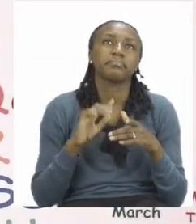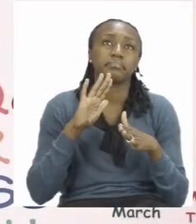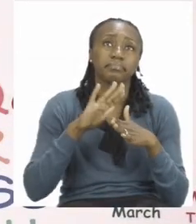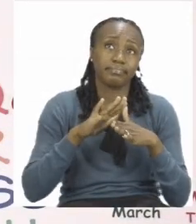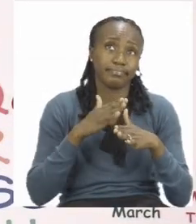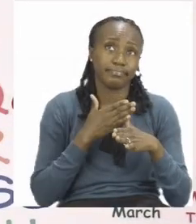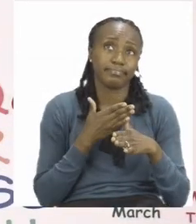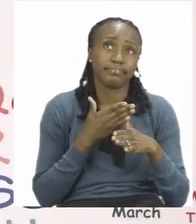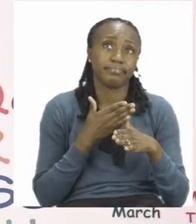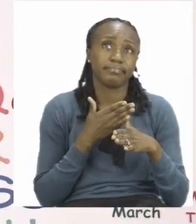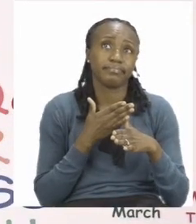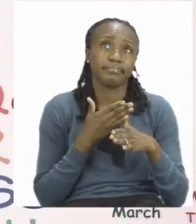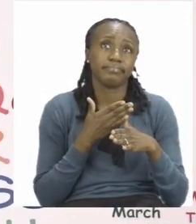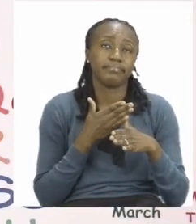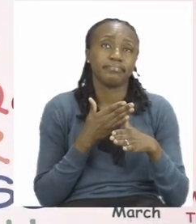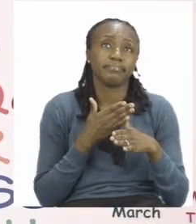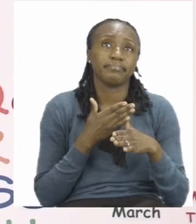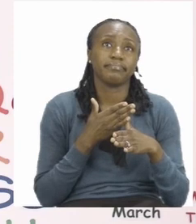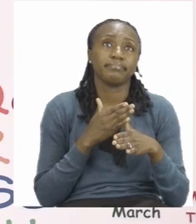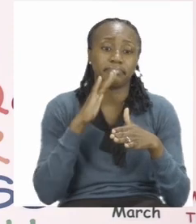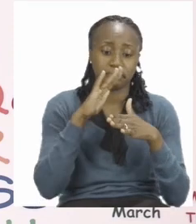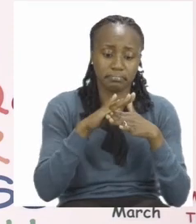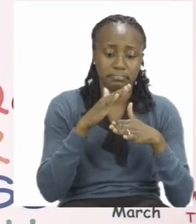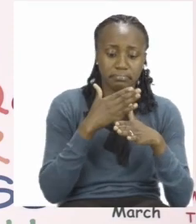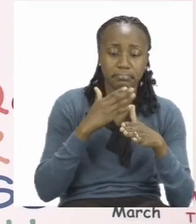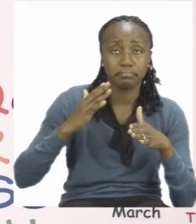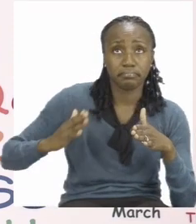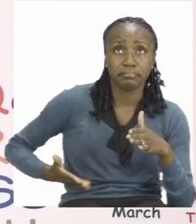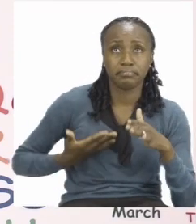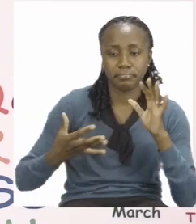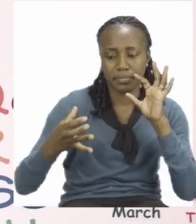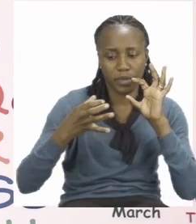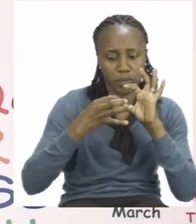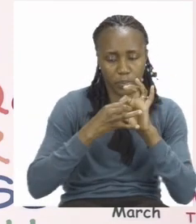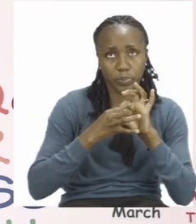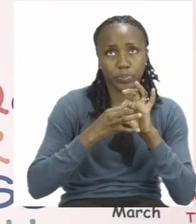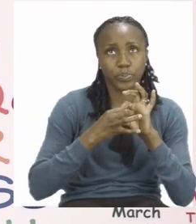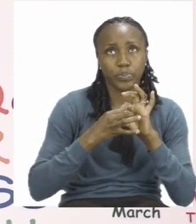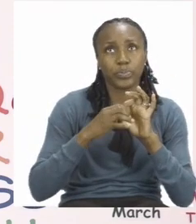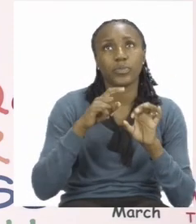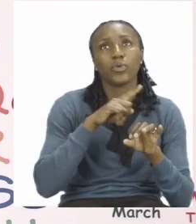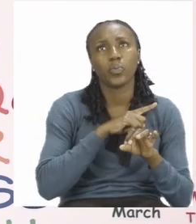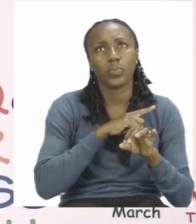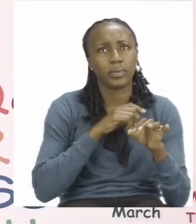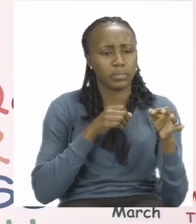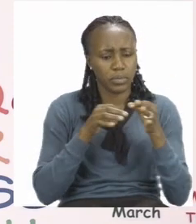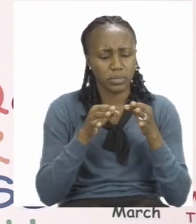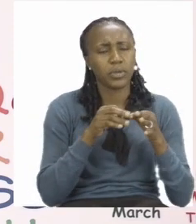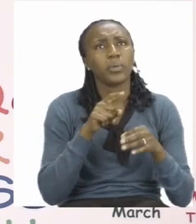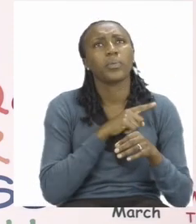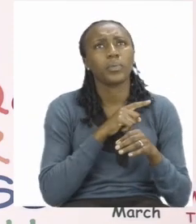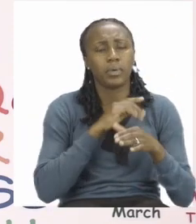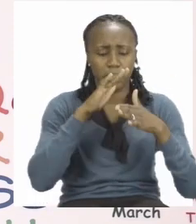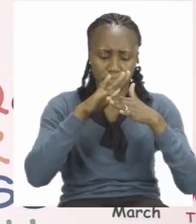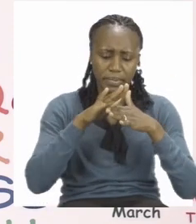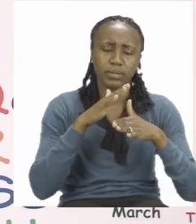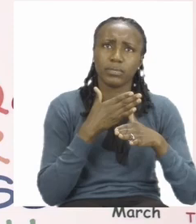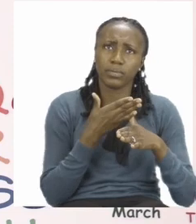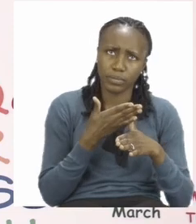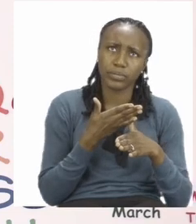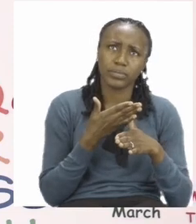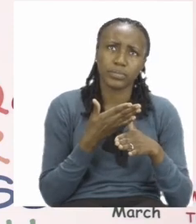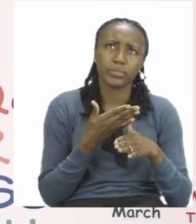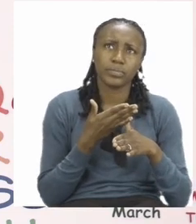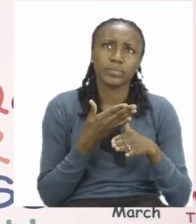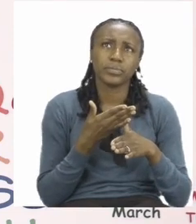Now we use the word because when we want to give a reason. So, because is used